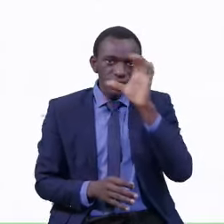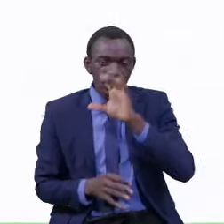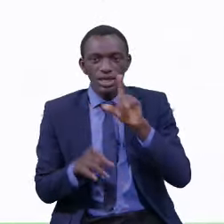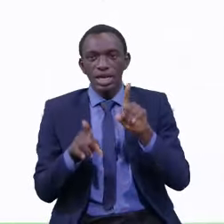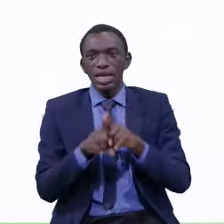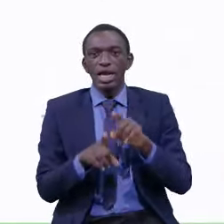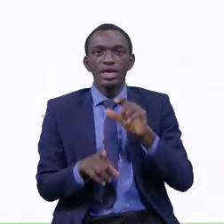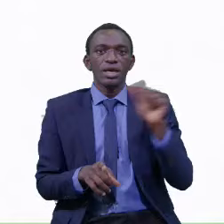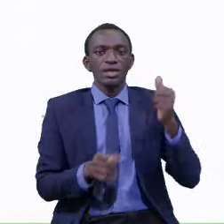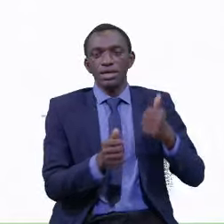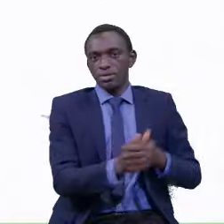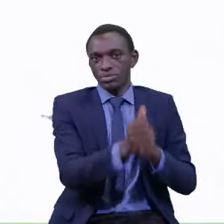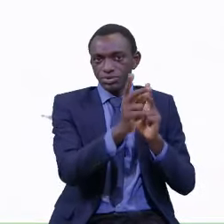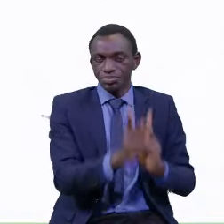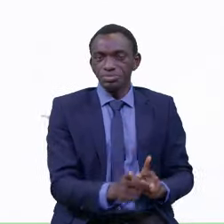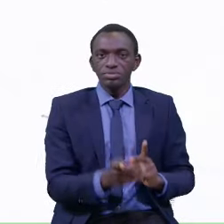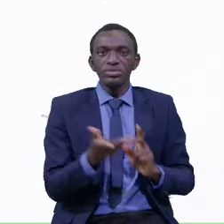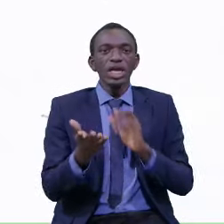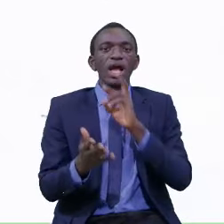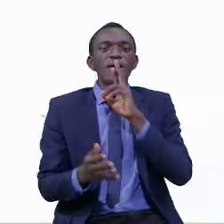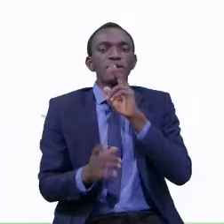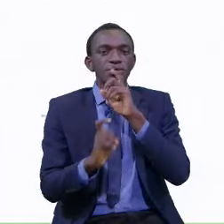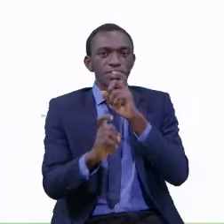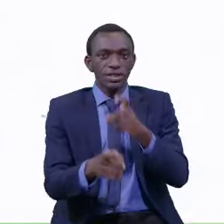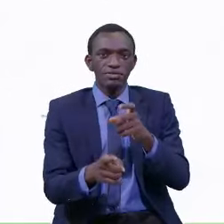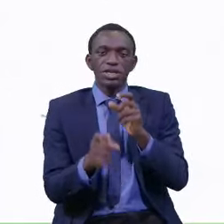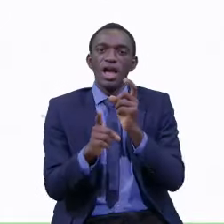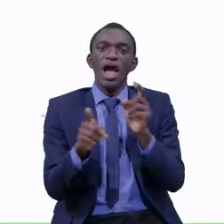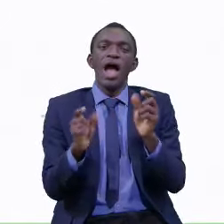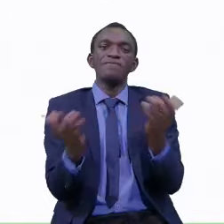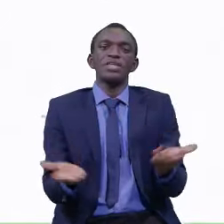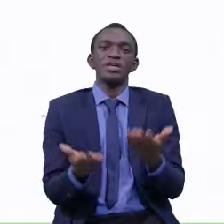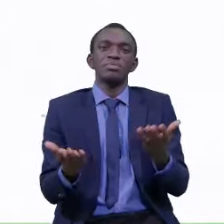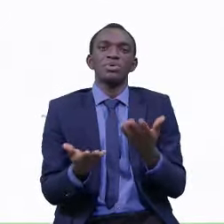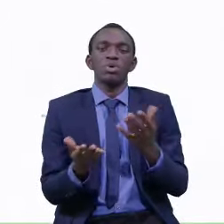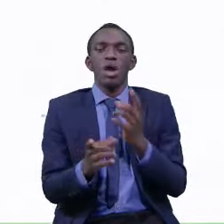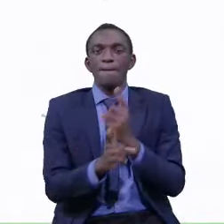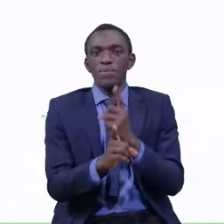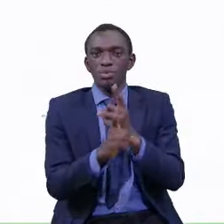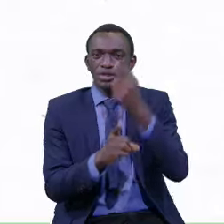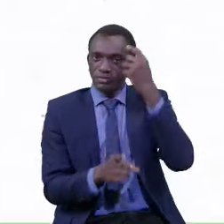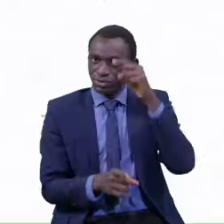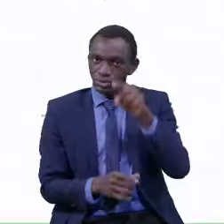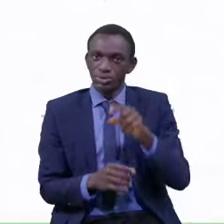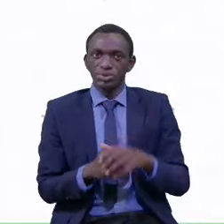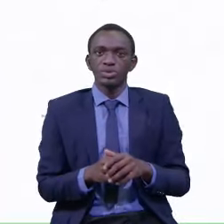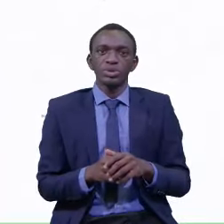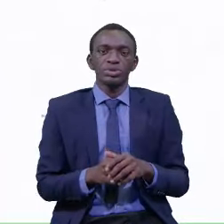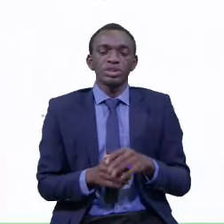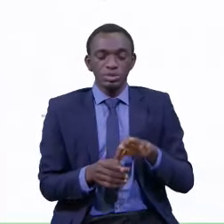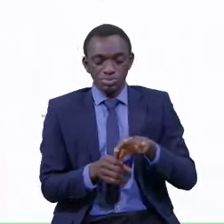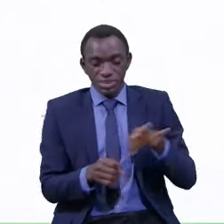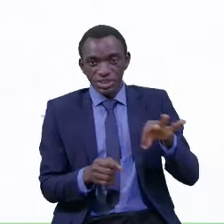apostle, there are gifts that are available, appropriate for you. Spiritual gifts